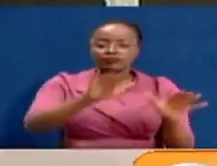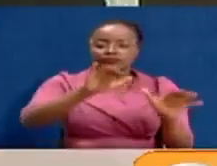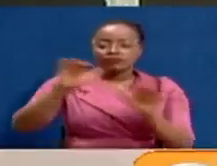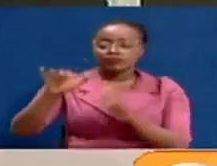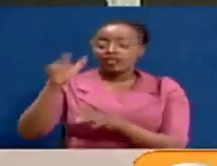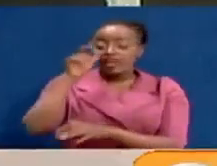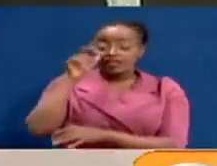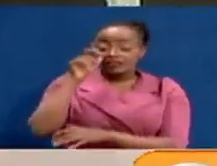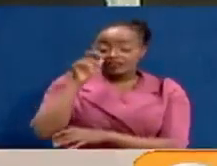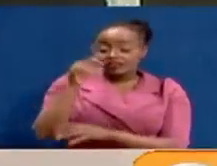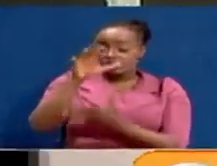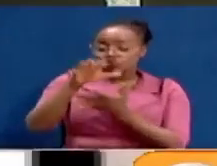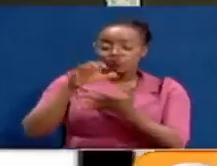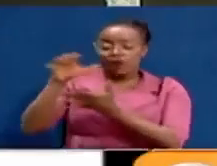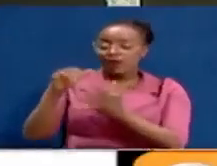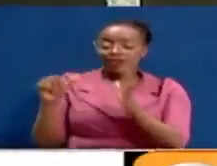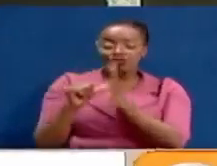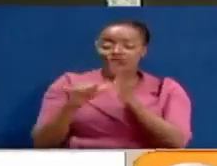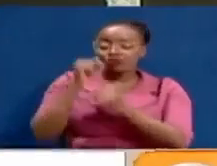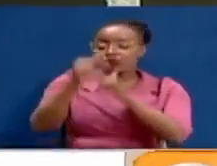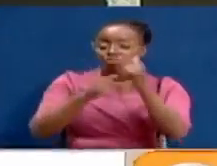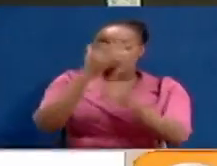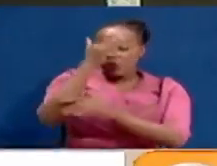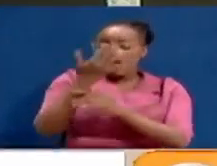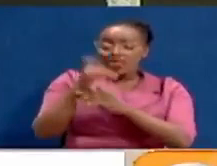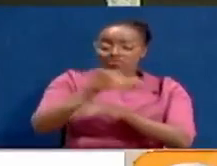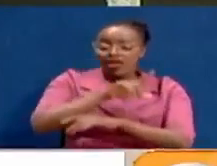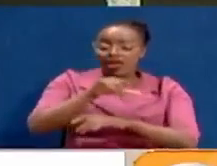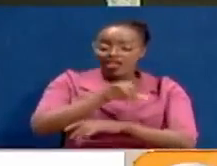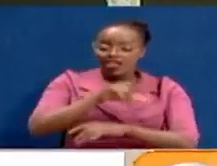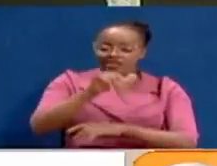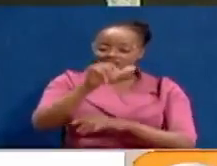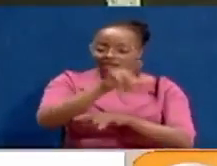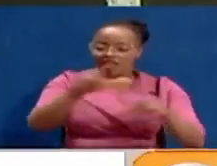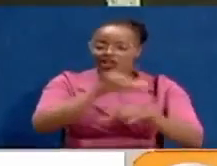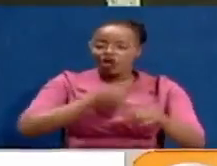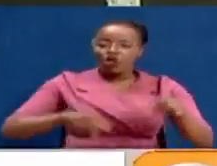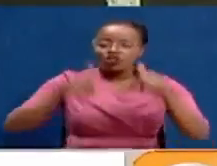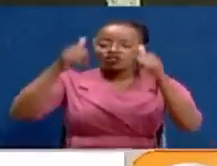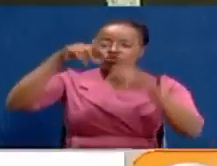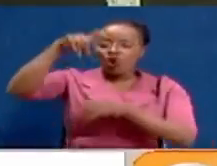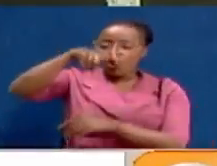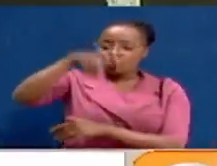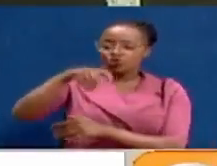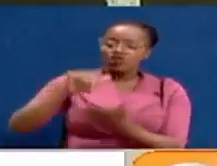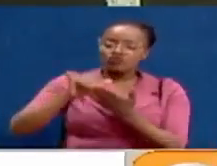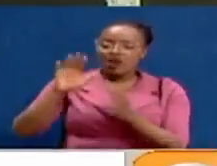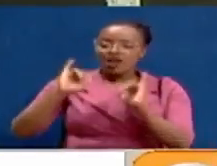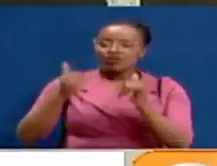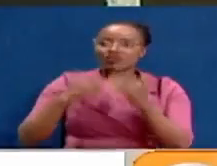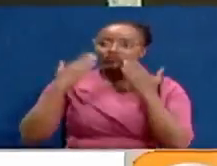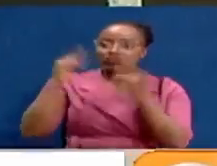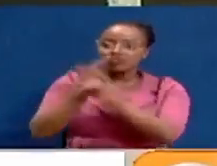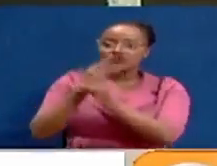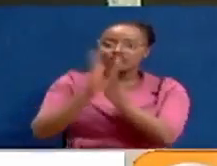Meanwhile, Tusky's supermarket's wars have deepened after its landlord at the Greenspan Mall placed the branch on auction. Dennis Otieno has more on this